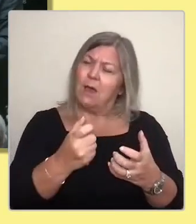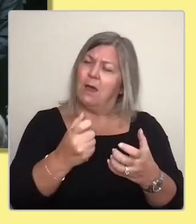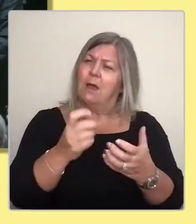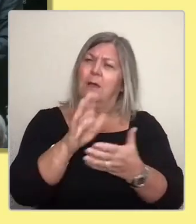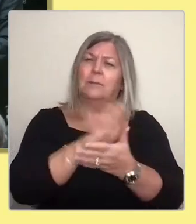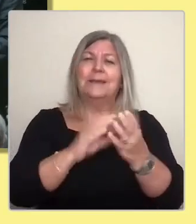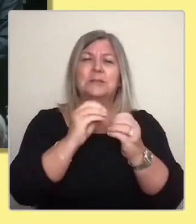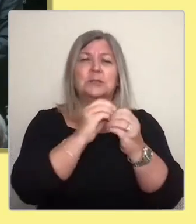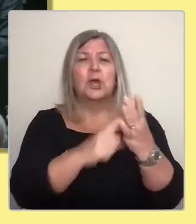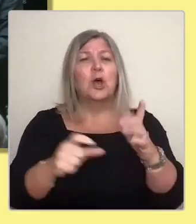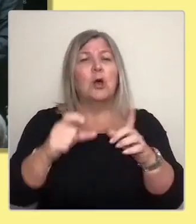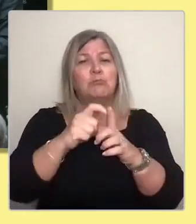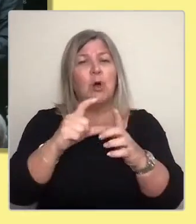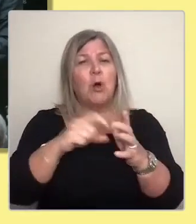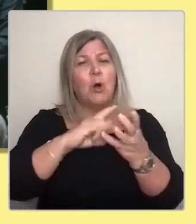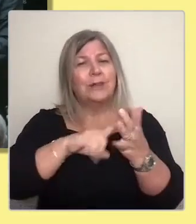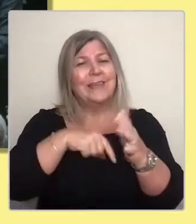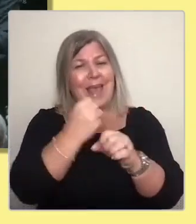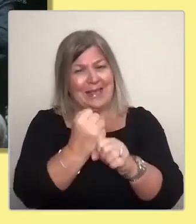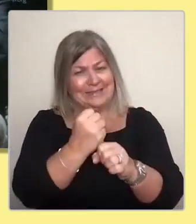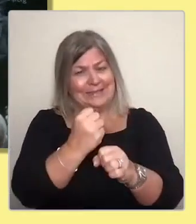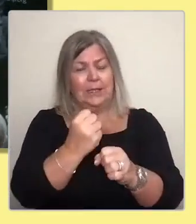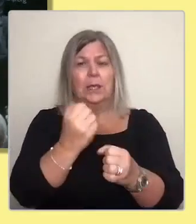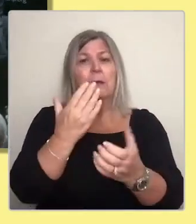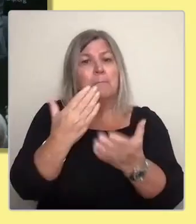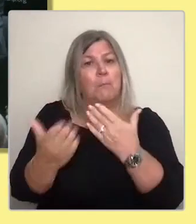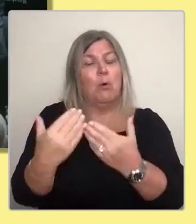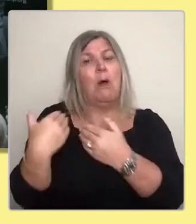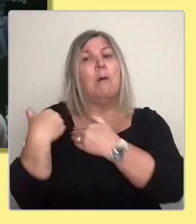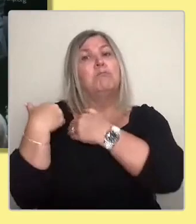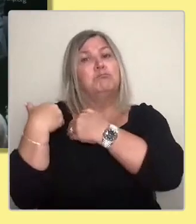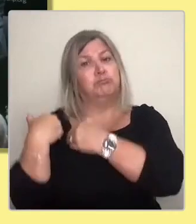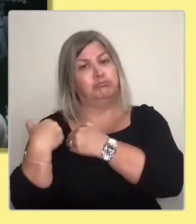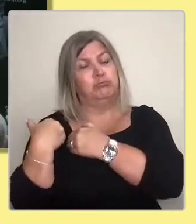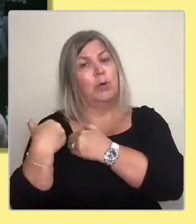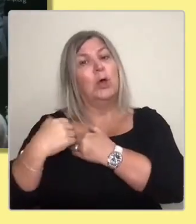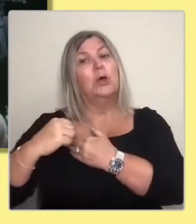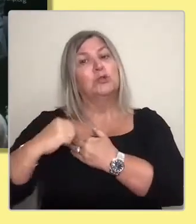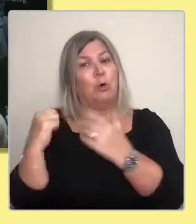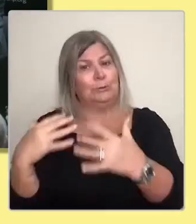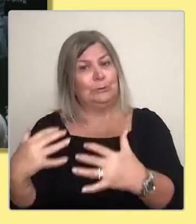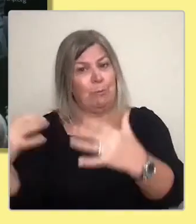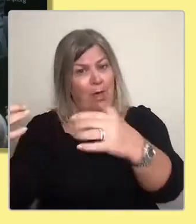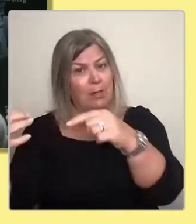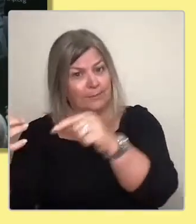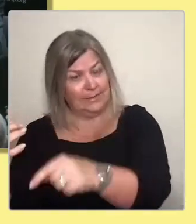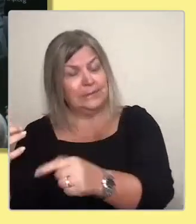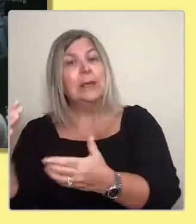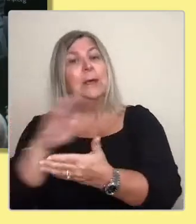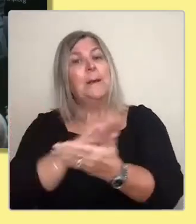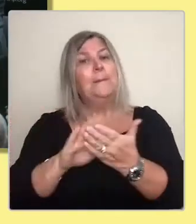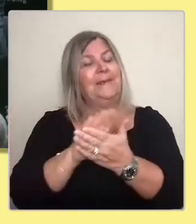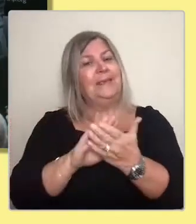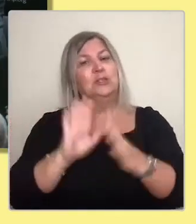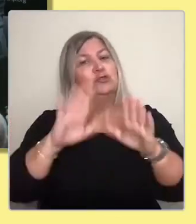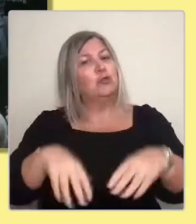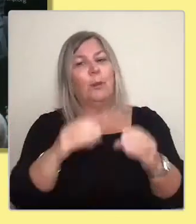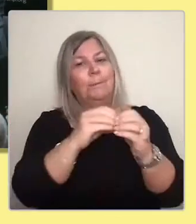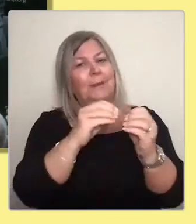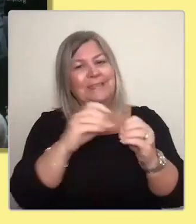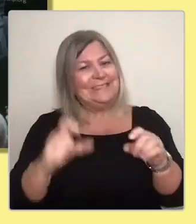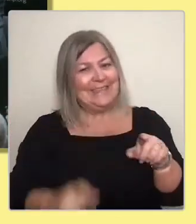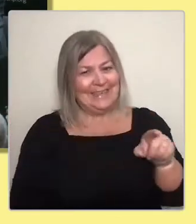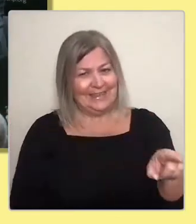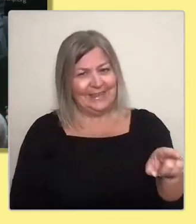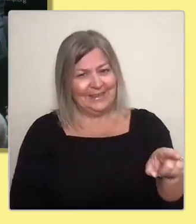under the remit of the Scottish Parliament so that, for example, we could replace the BBC with a Scottish Broadcasting Corporation, but